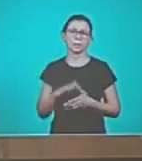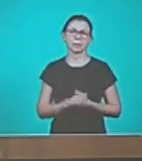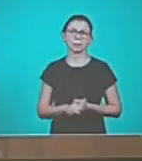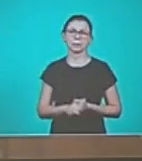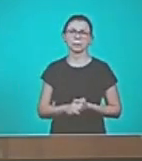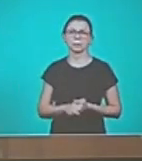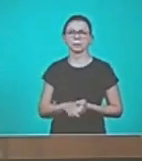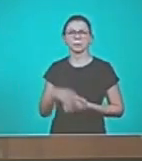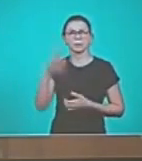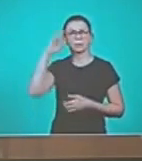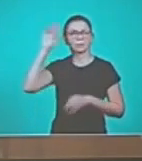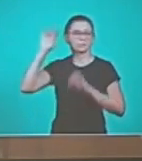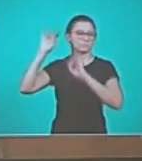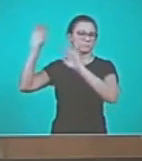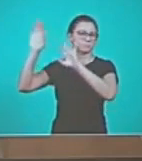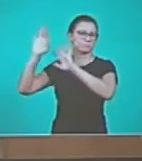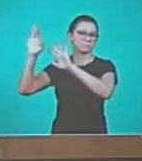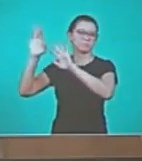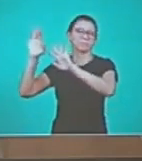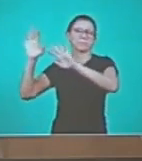want.